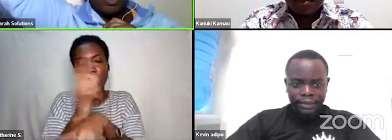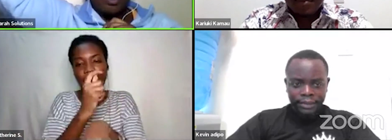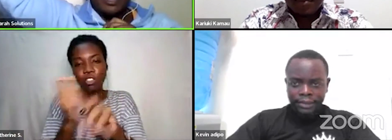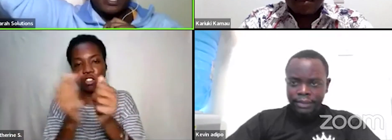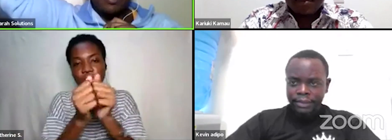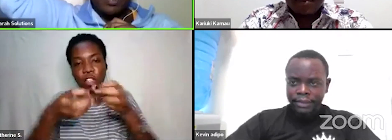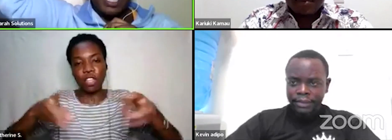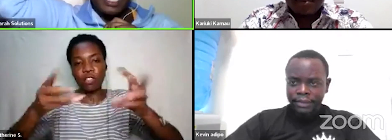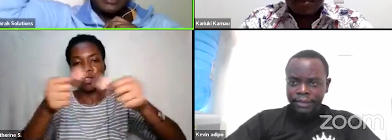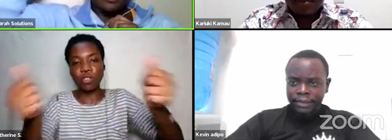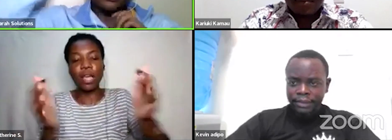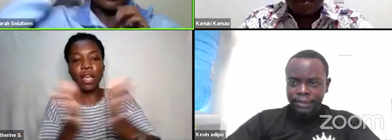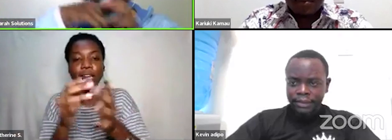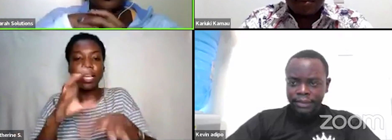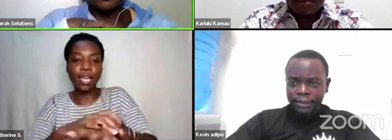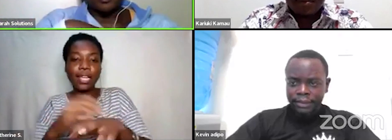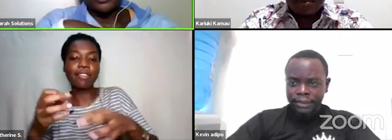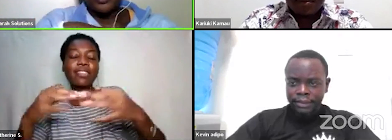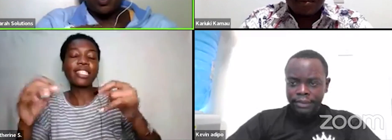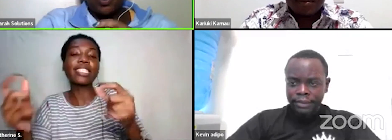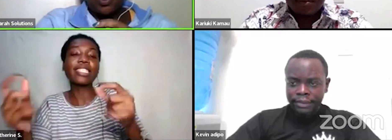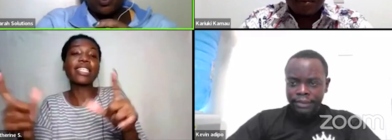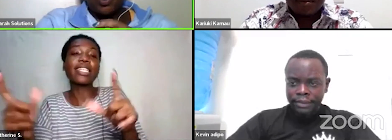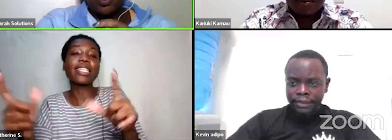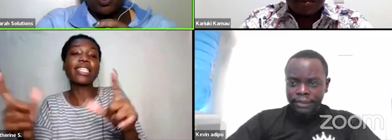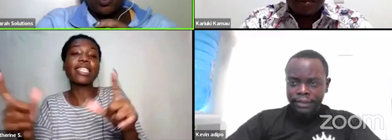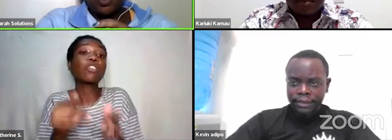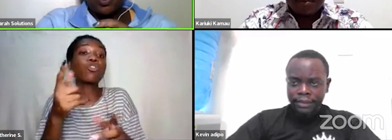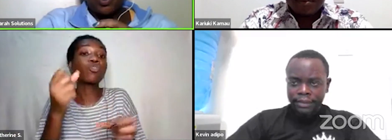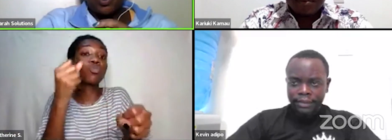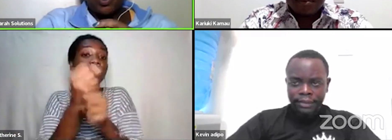they'll be able to give you a certificate. And this course, you do it on your